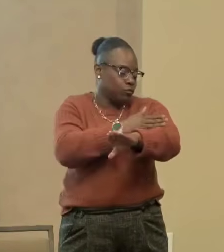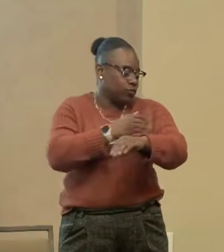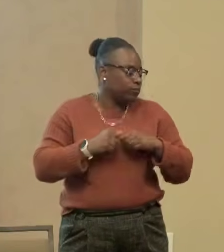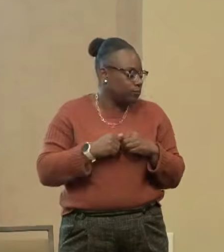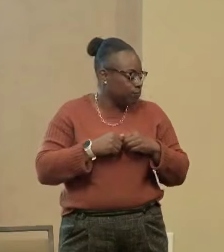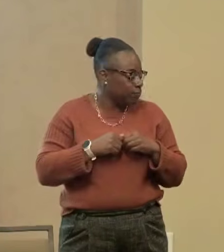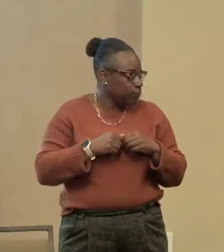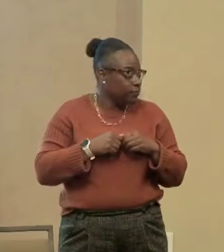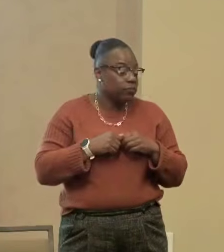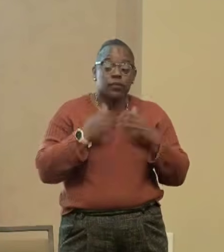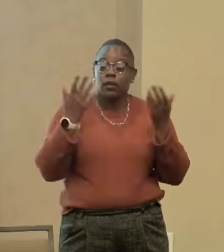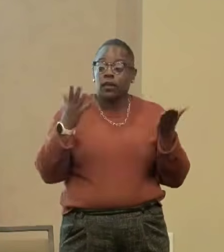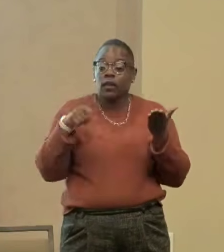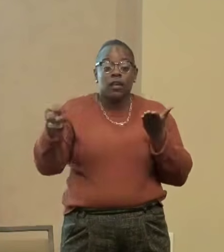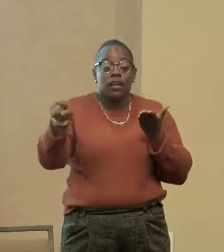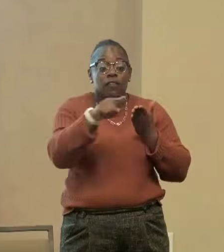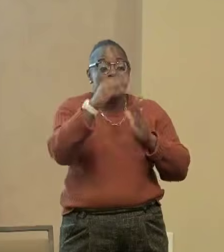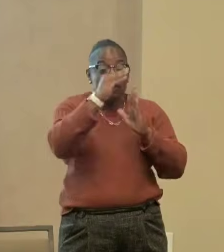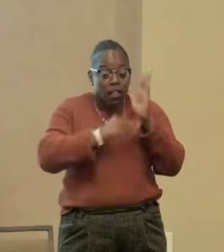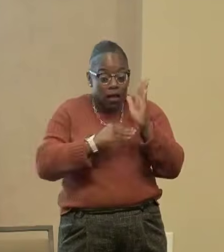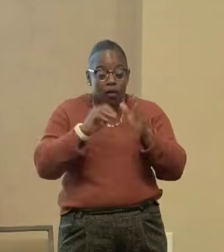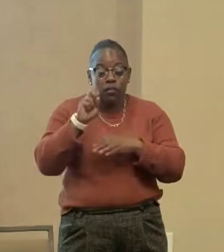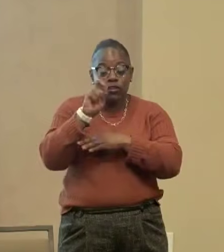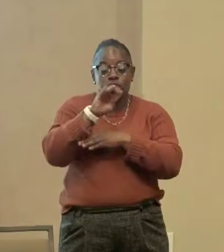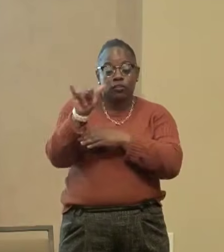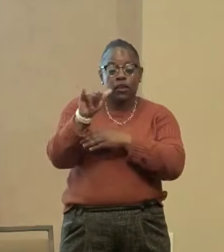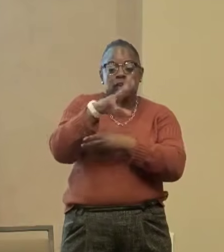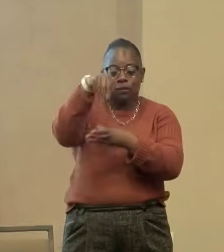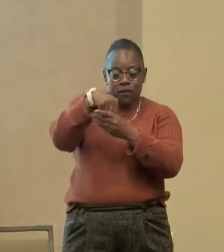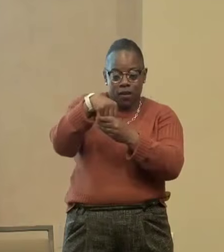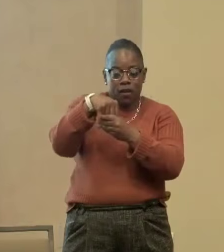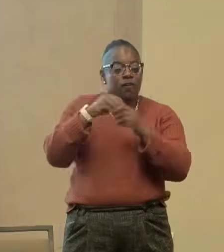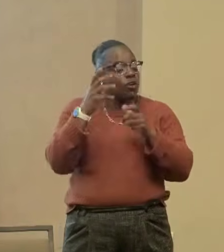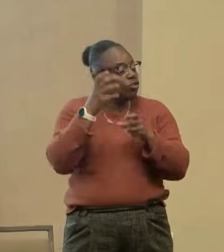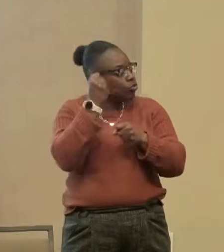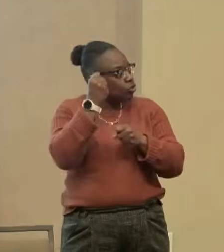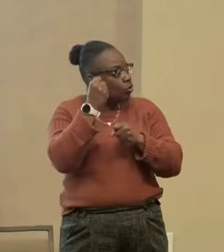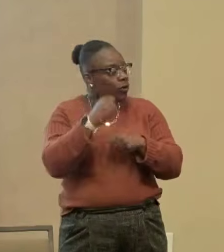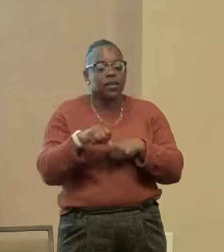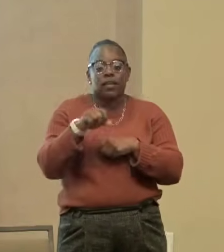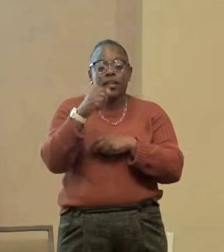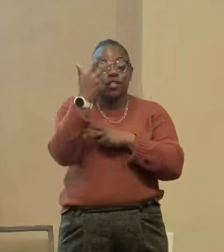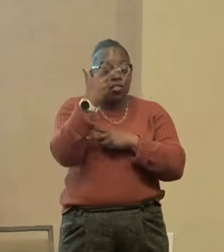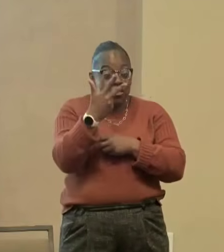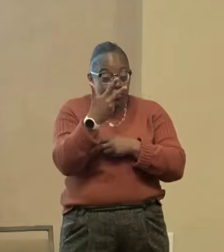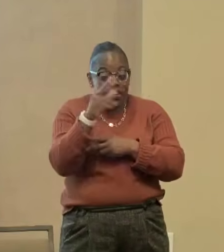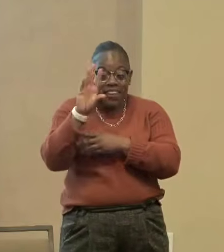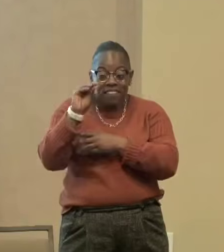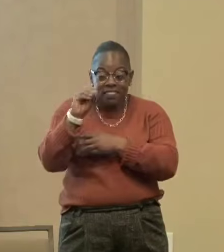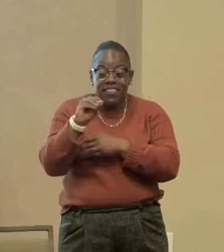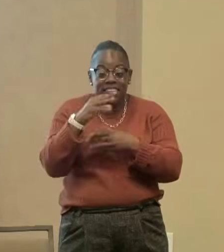And for anyone and everyone who fills out the survey, you will automatically be entered to win one of 3 $50 Amazon gift